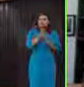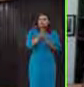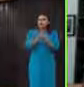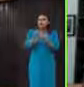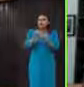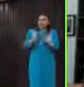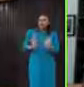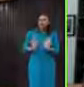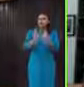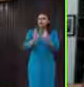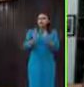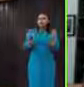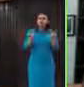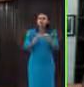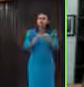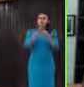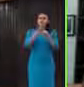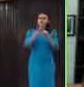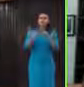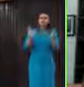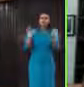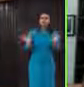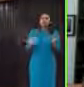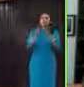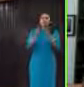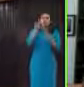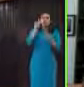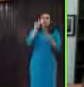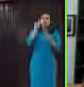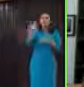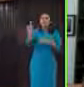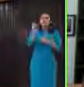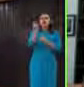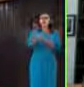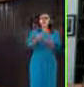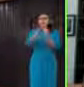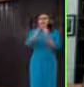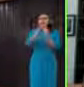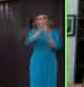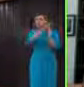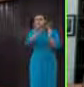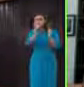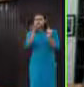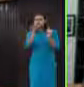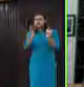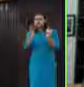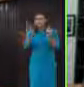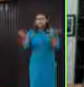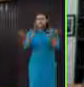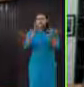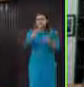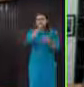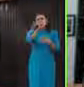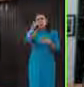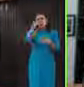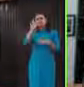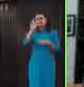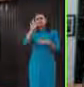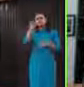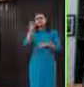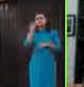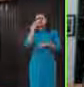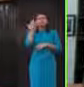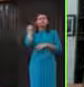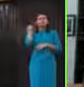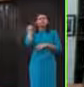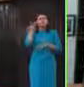push to have one client politician after another, right, after 1953 in the Valley.